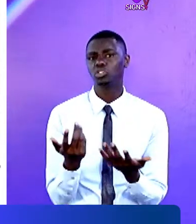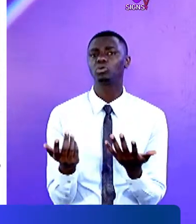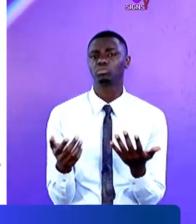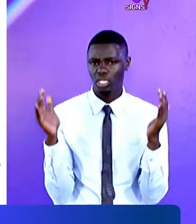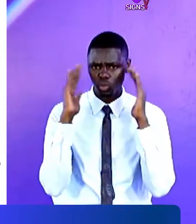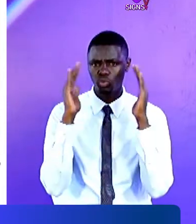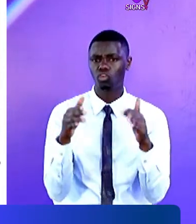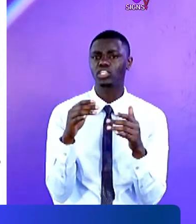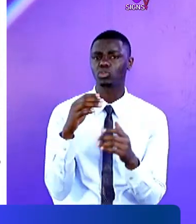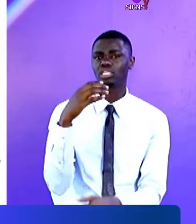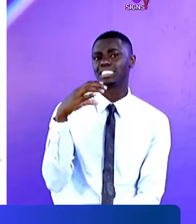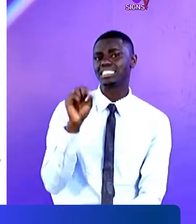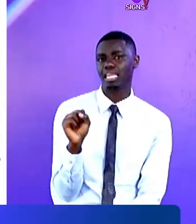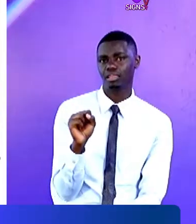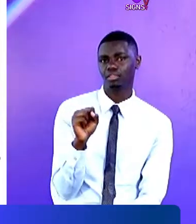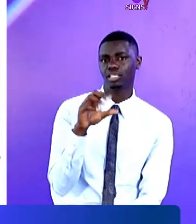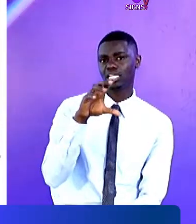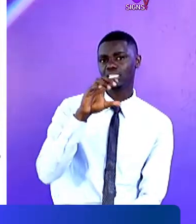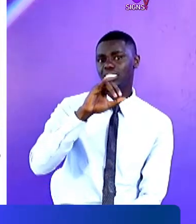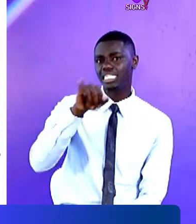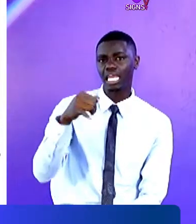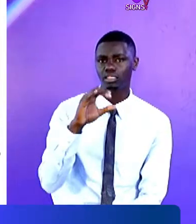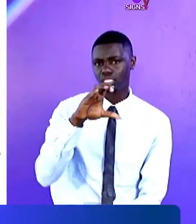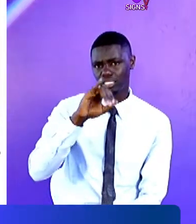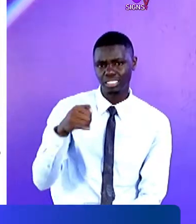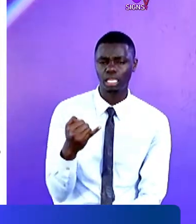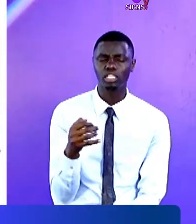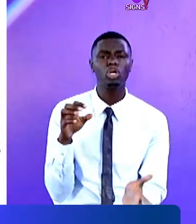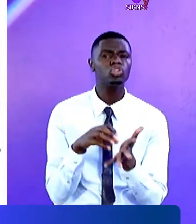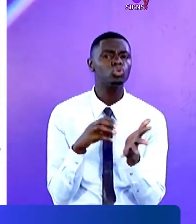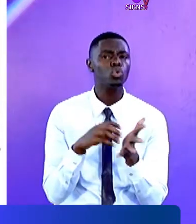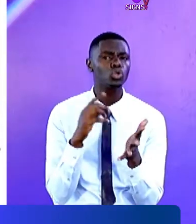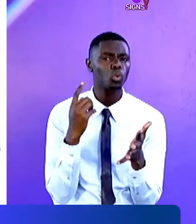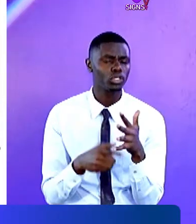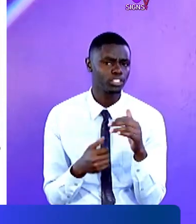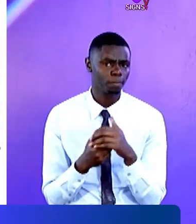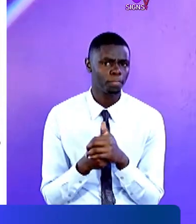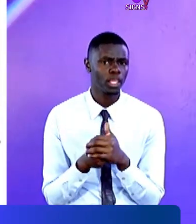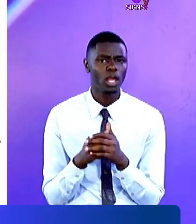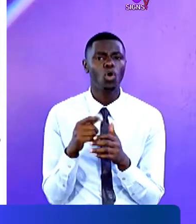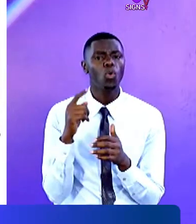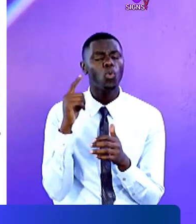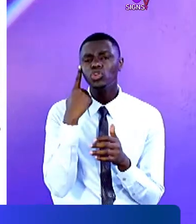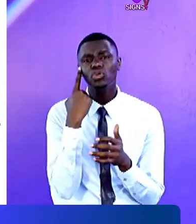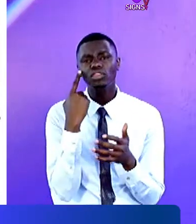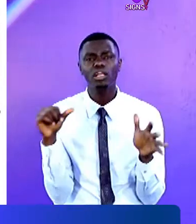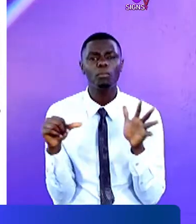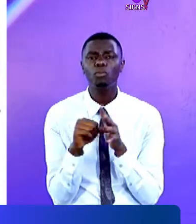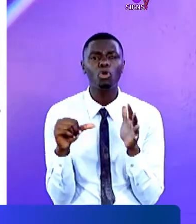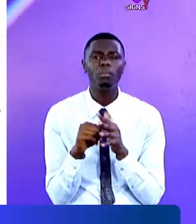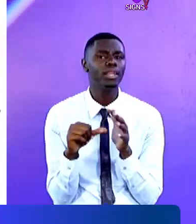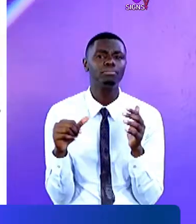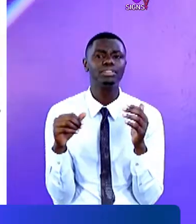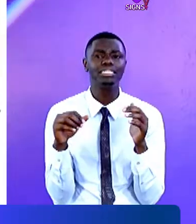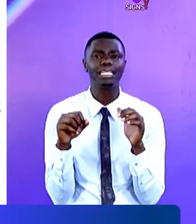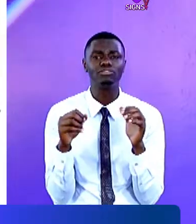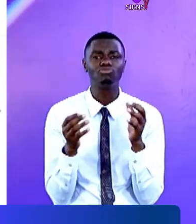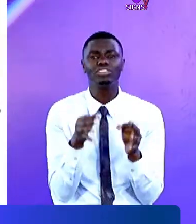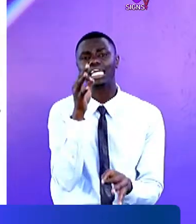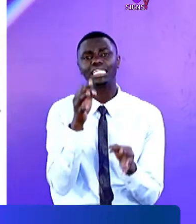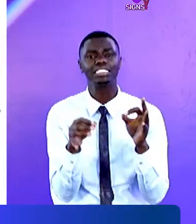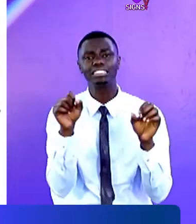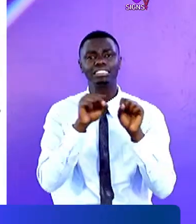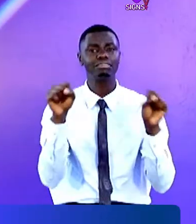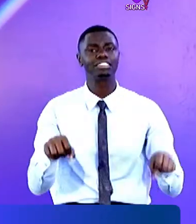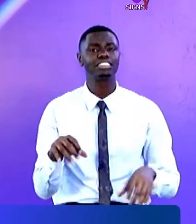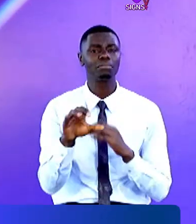of the Chief Justice. What is the situation, or what do you think really is bedeviling our justice system in the country?